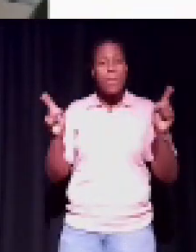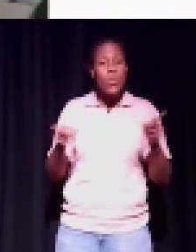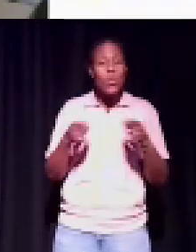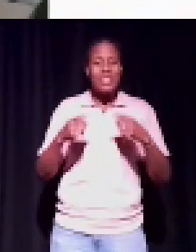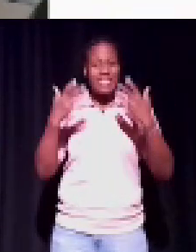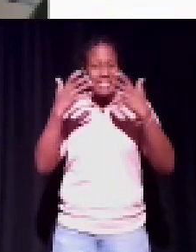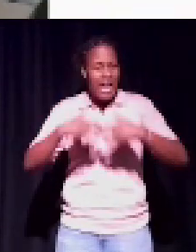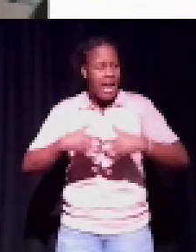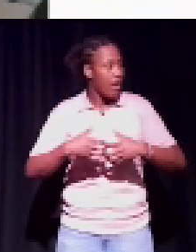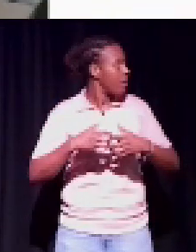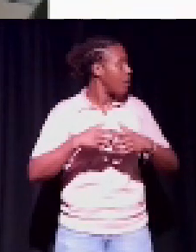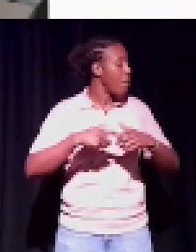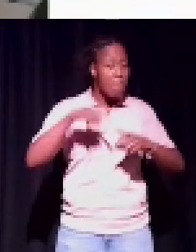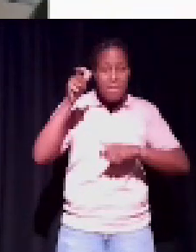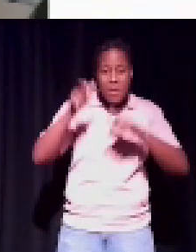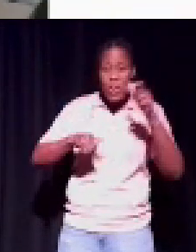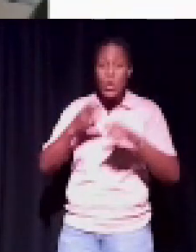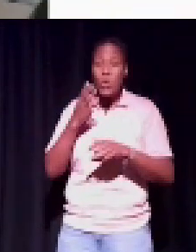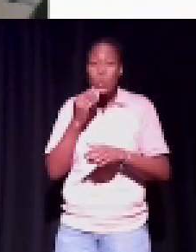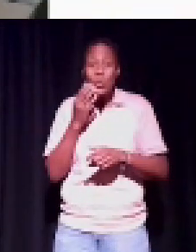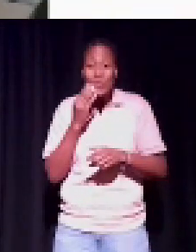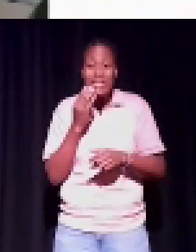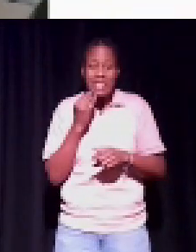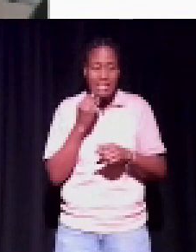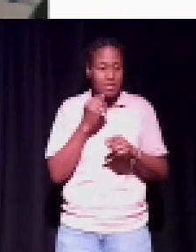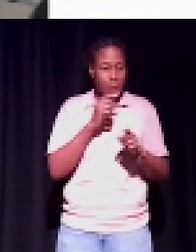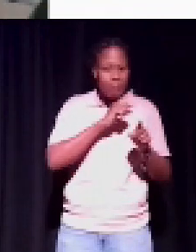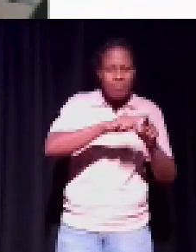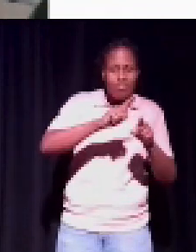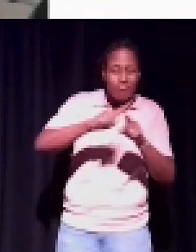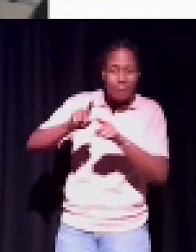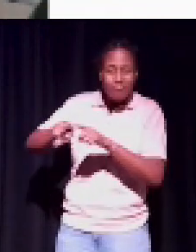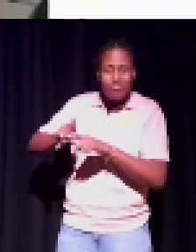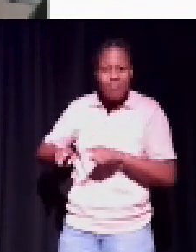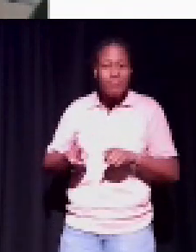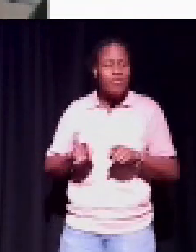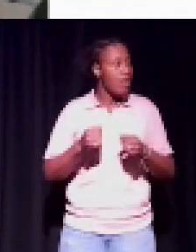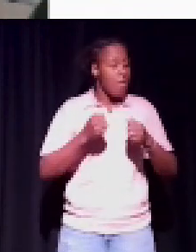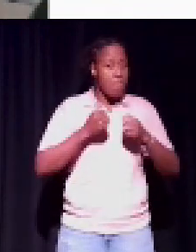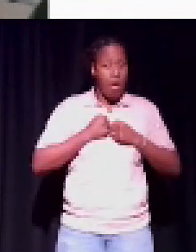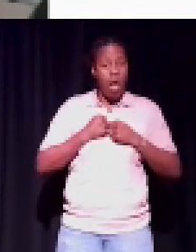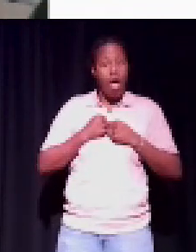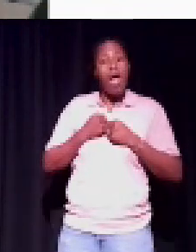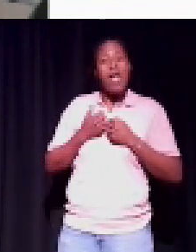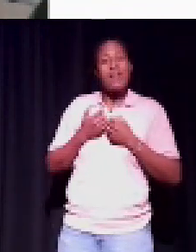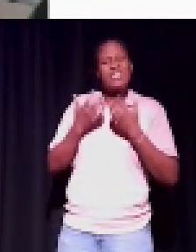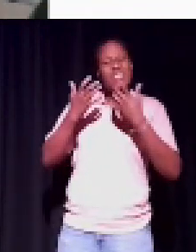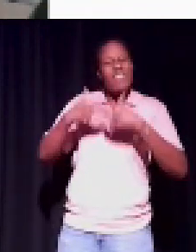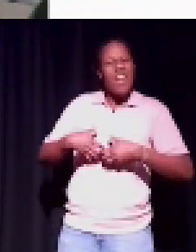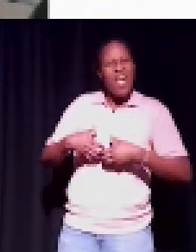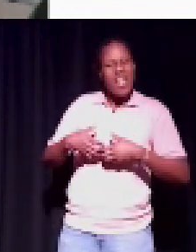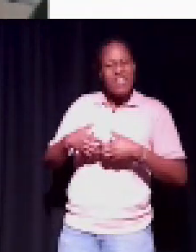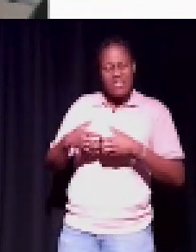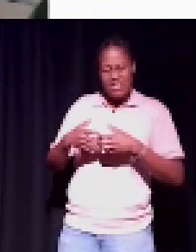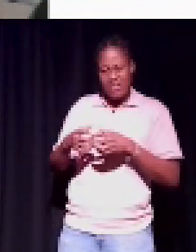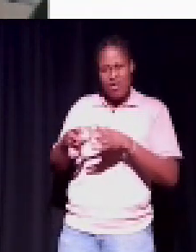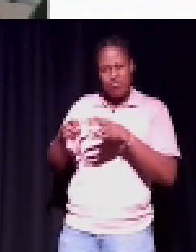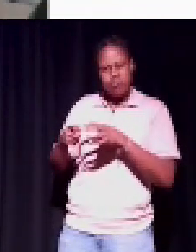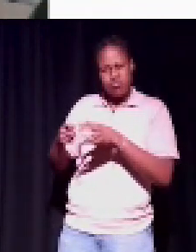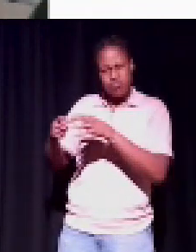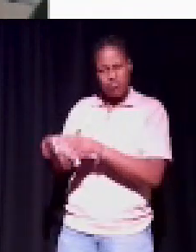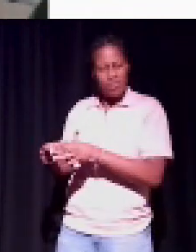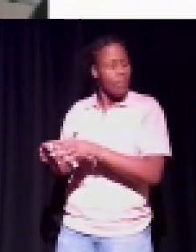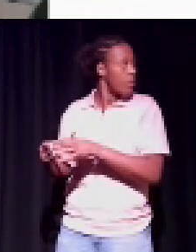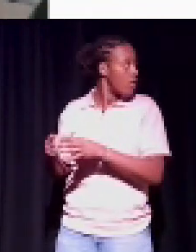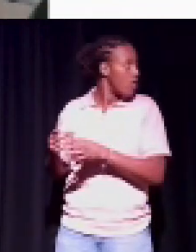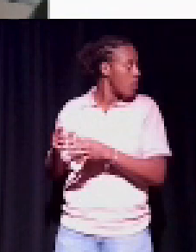full of people using it. And just the device I've made just stuck to the back of a monitor in the bottom left. They're only using it for